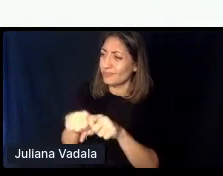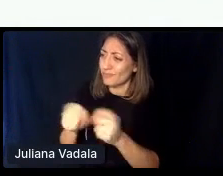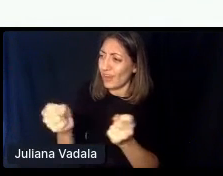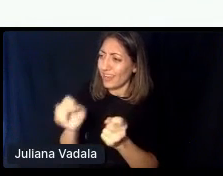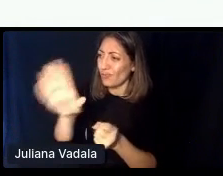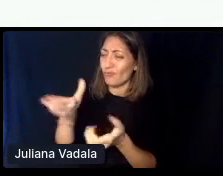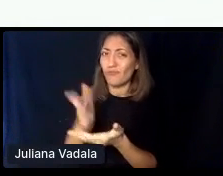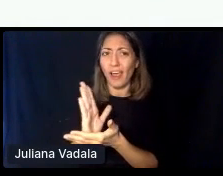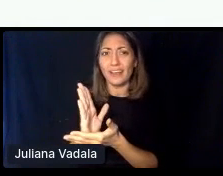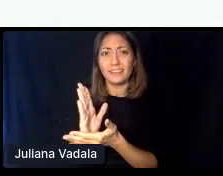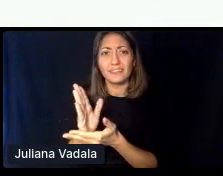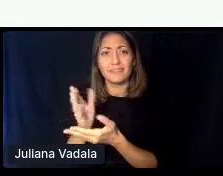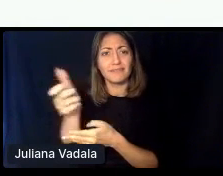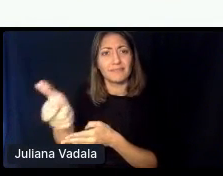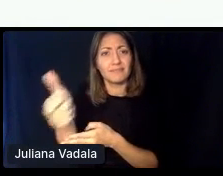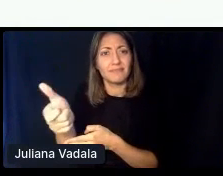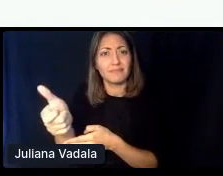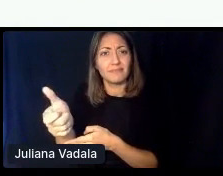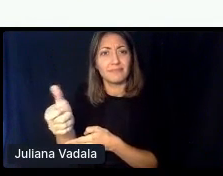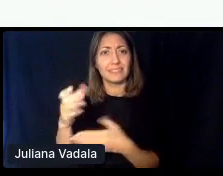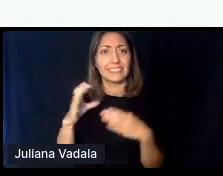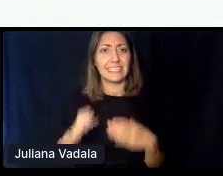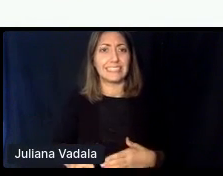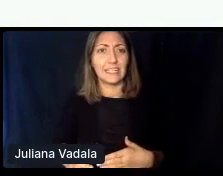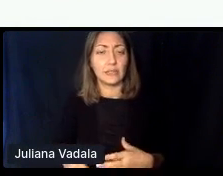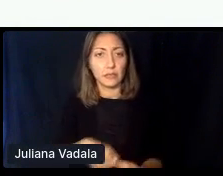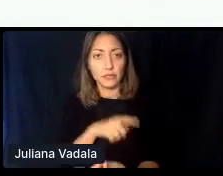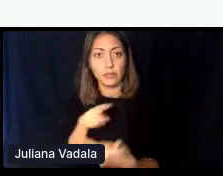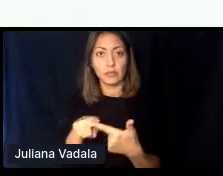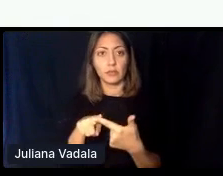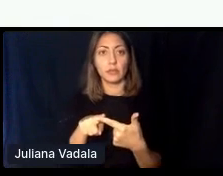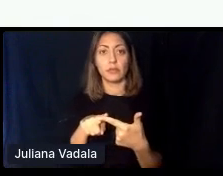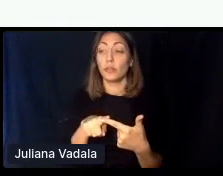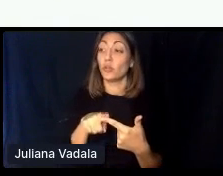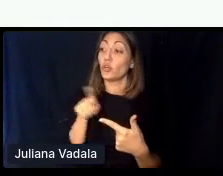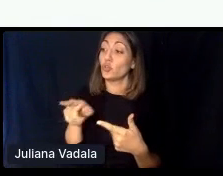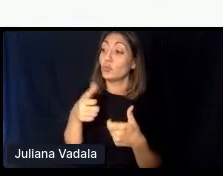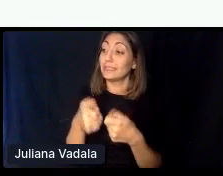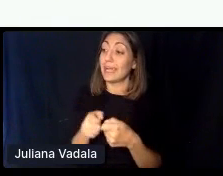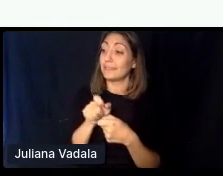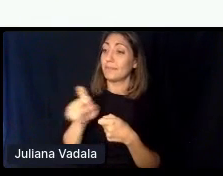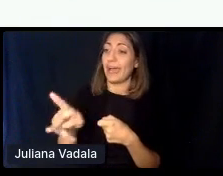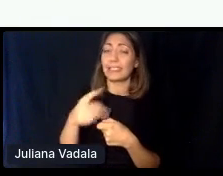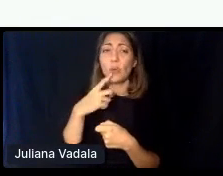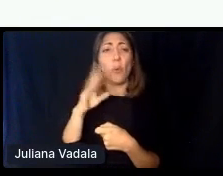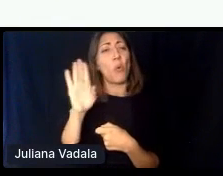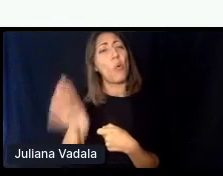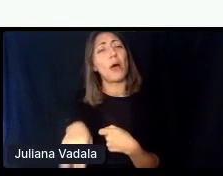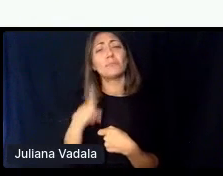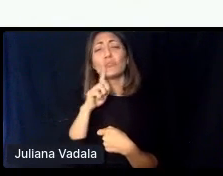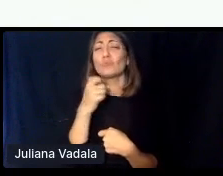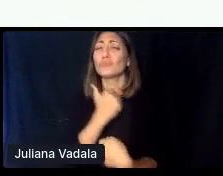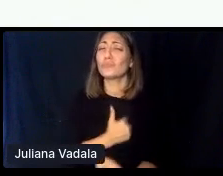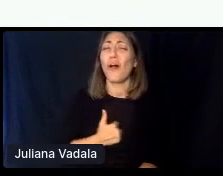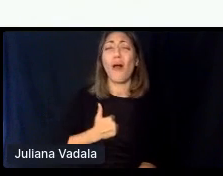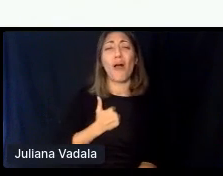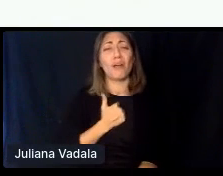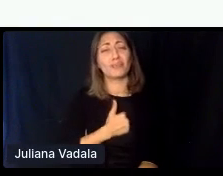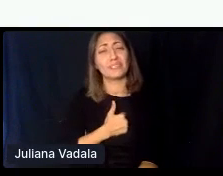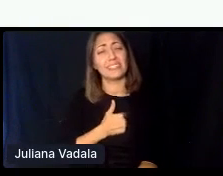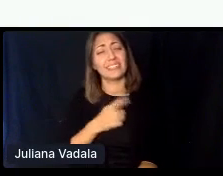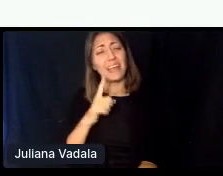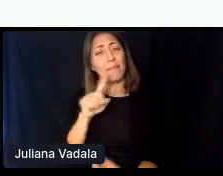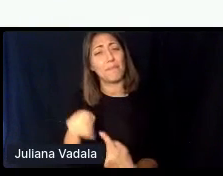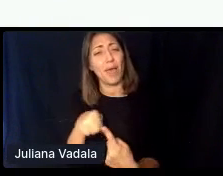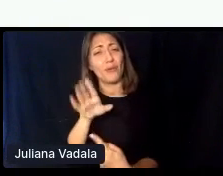Option B, you write back, "Wow, I'm so sorry to hear that." And then you tell them a story about how the criminal justice